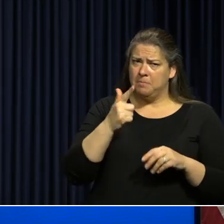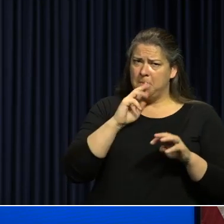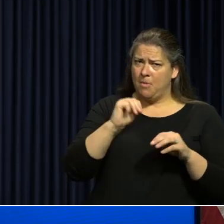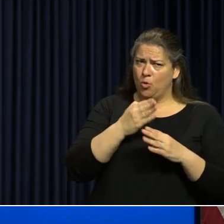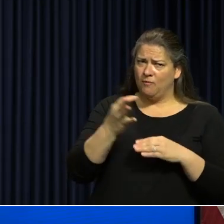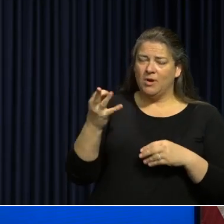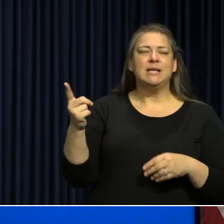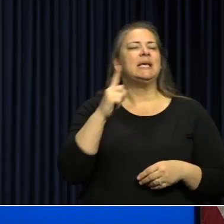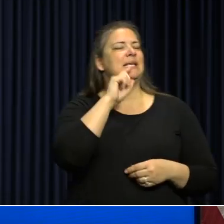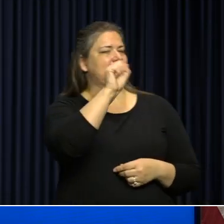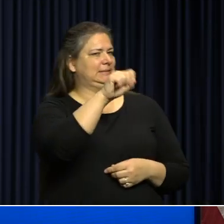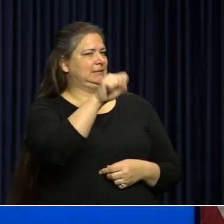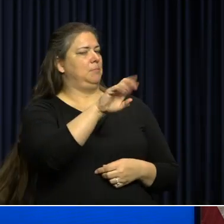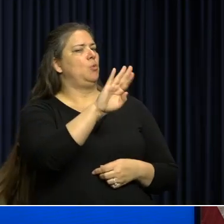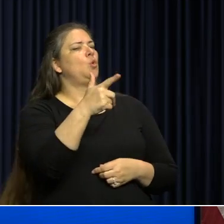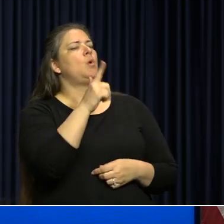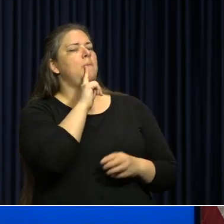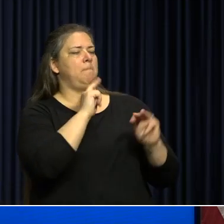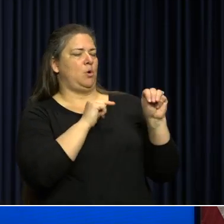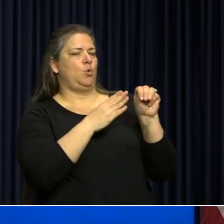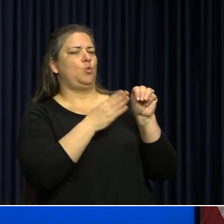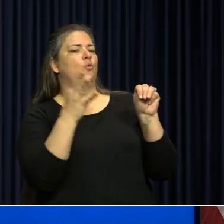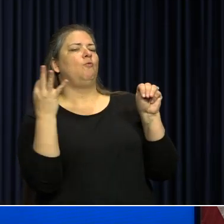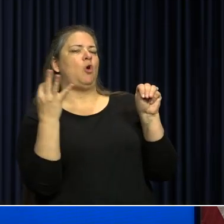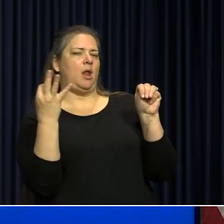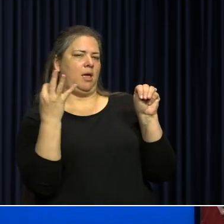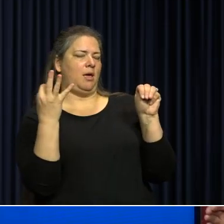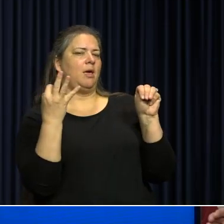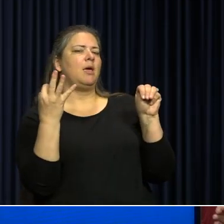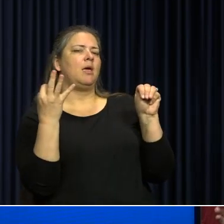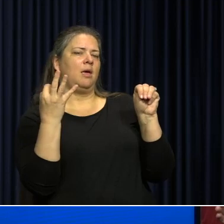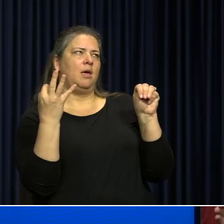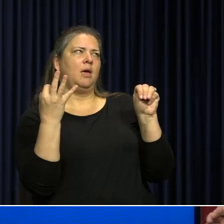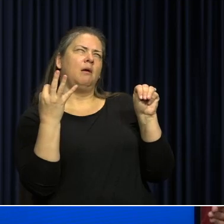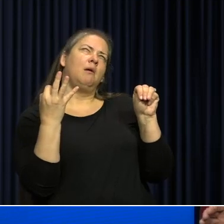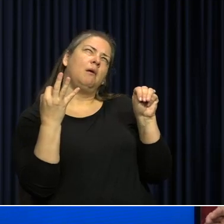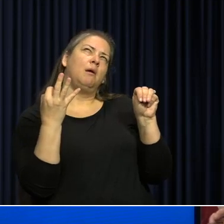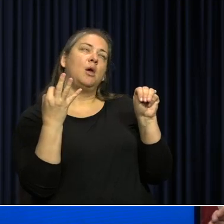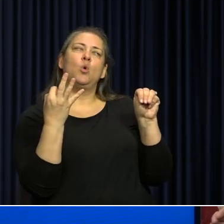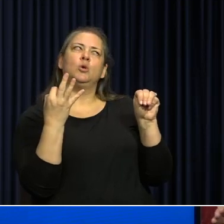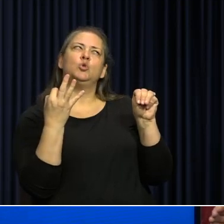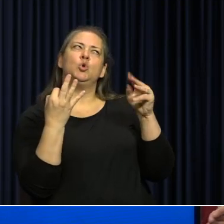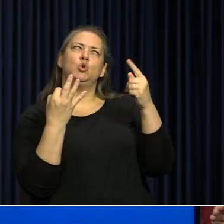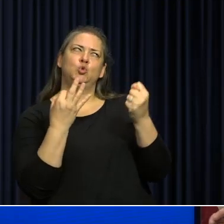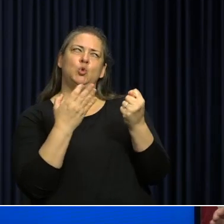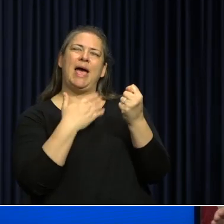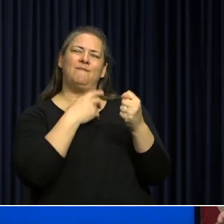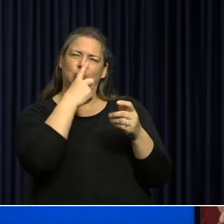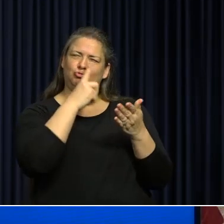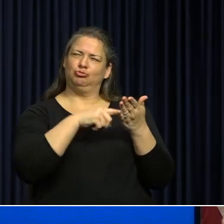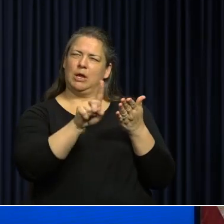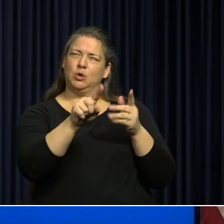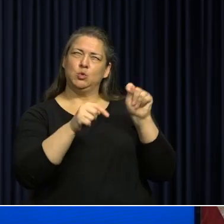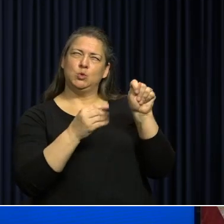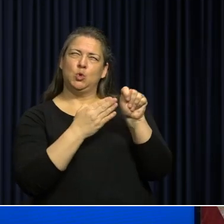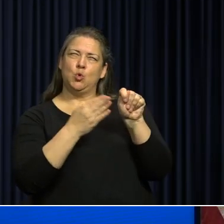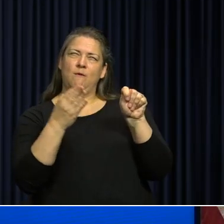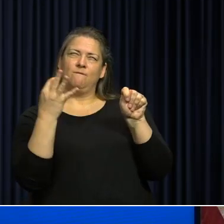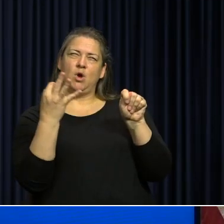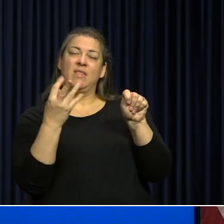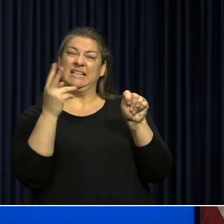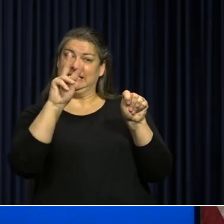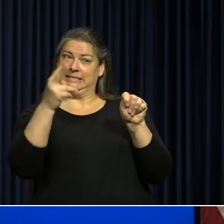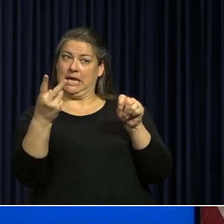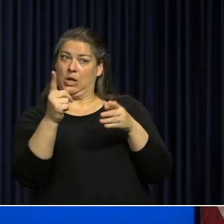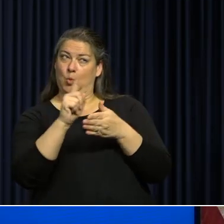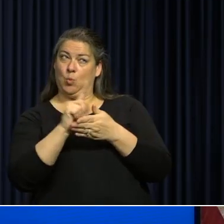answer is yes. And we at least extended, it's at least Tuesday through Friday. I'll need to check if the second week of Bowling Green